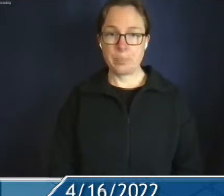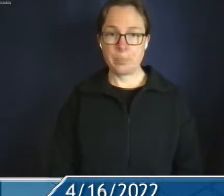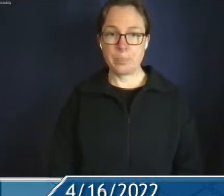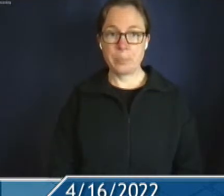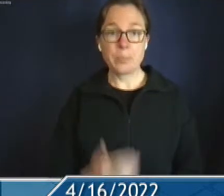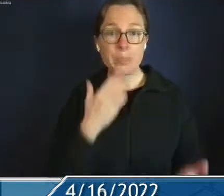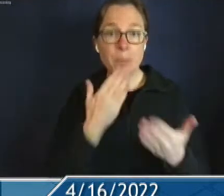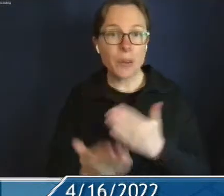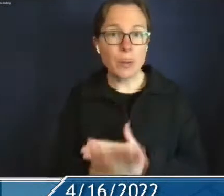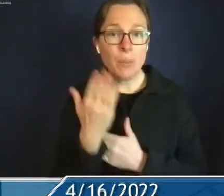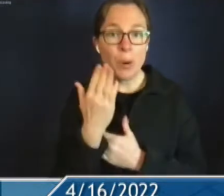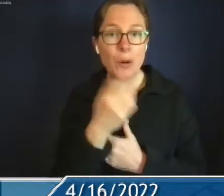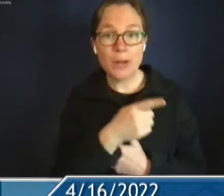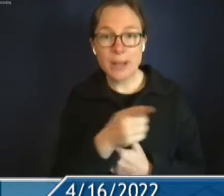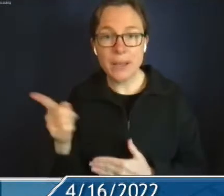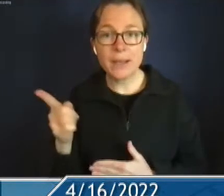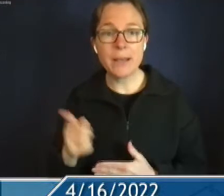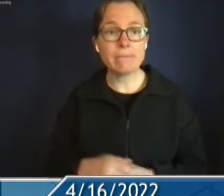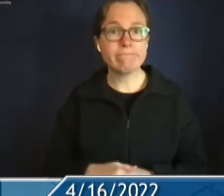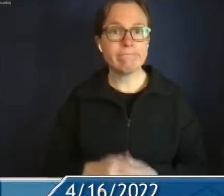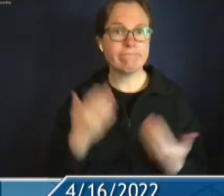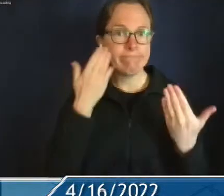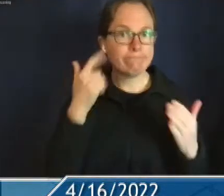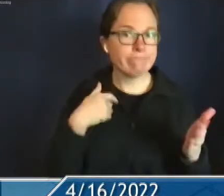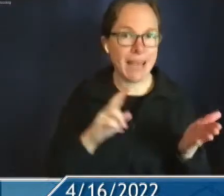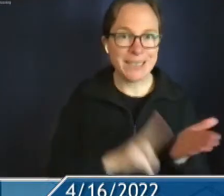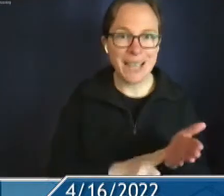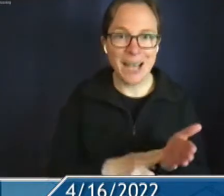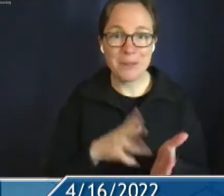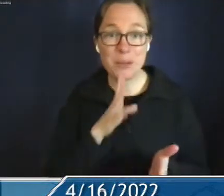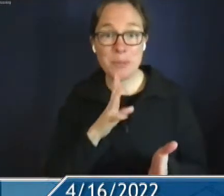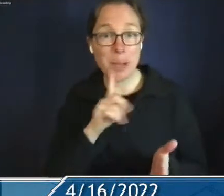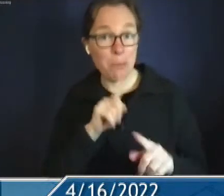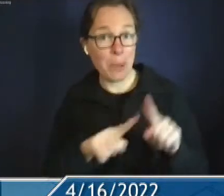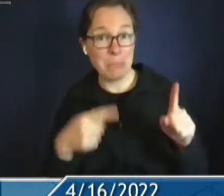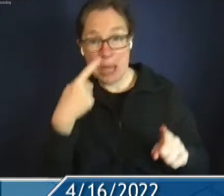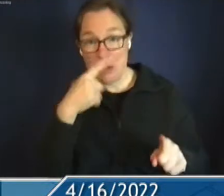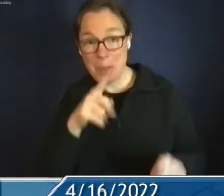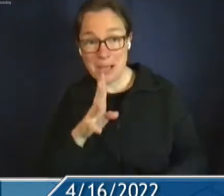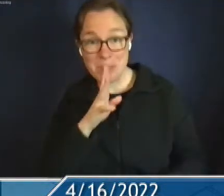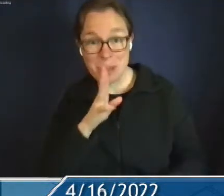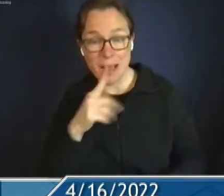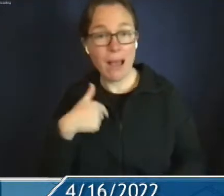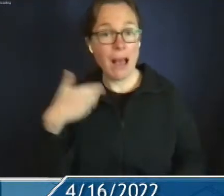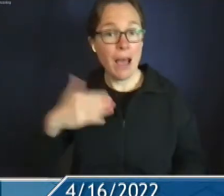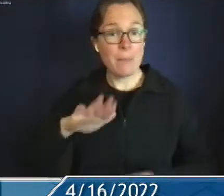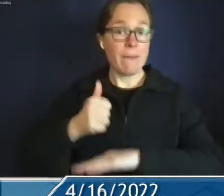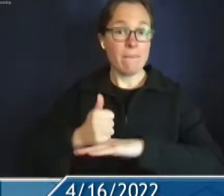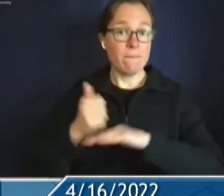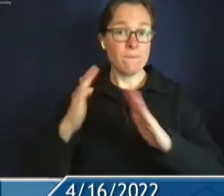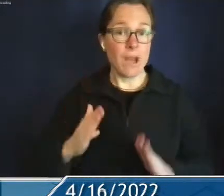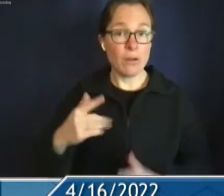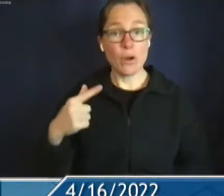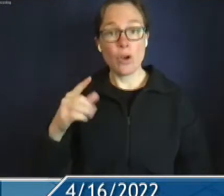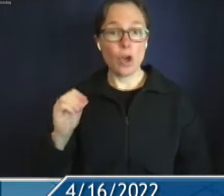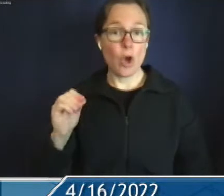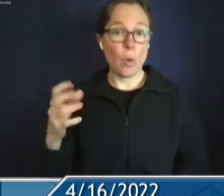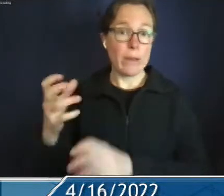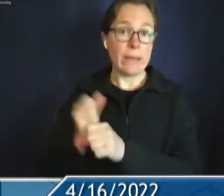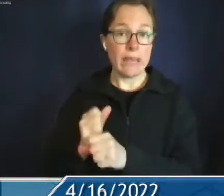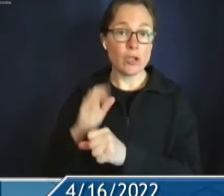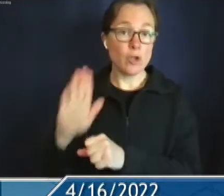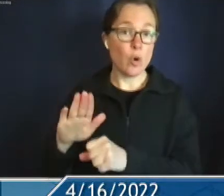Good morning, everybody. I didn't know I signed up to speak, but I will speak. I am the founder of Go Get Your Child Community Violence